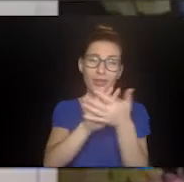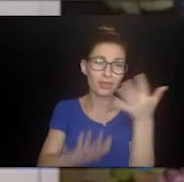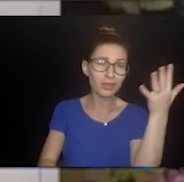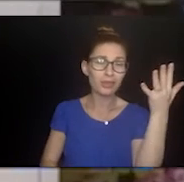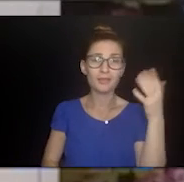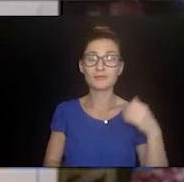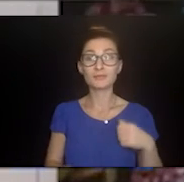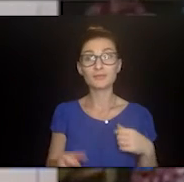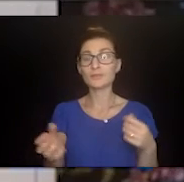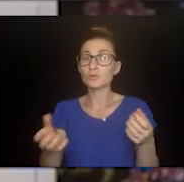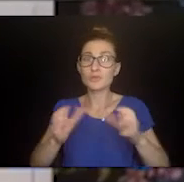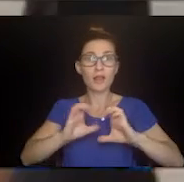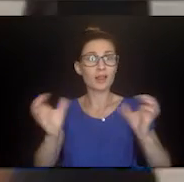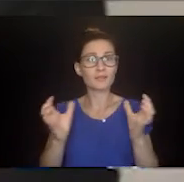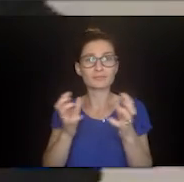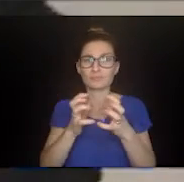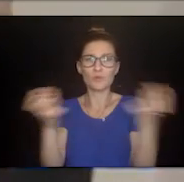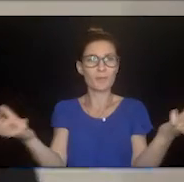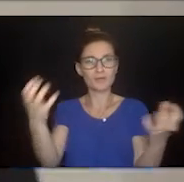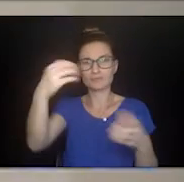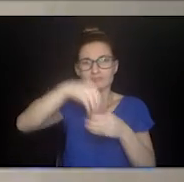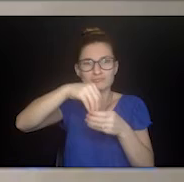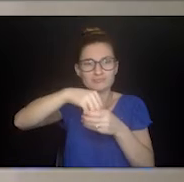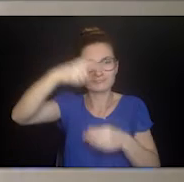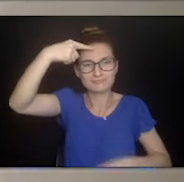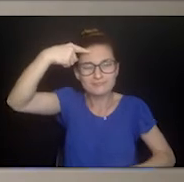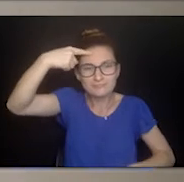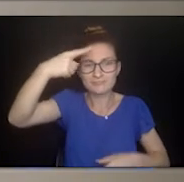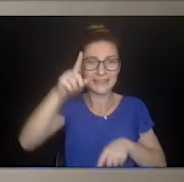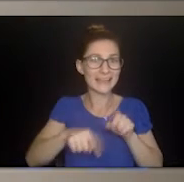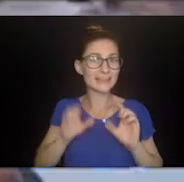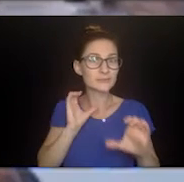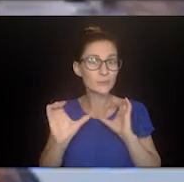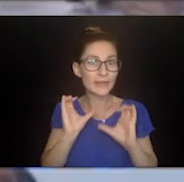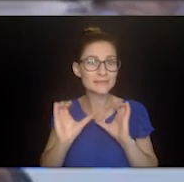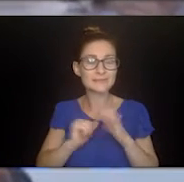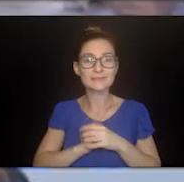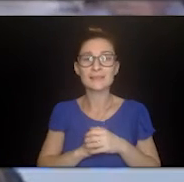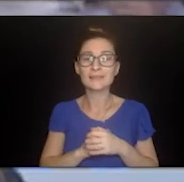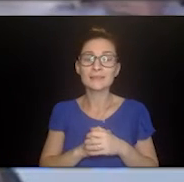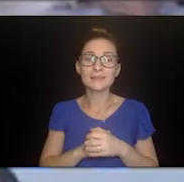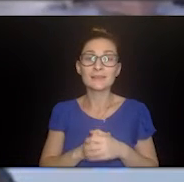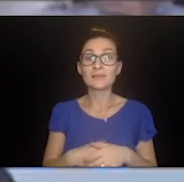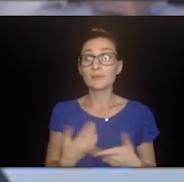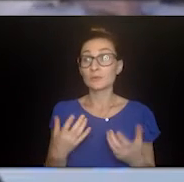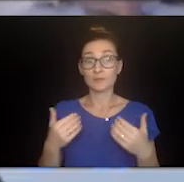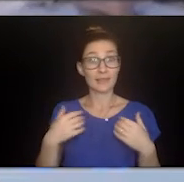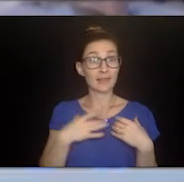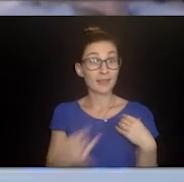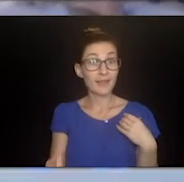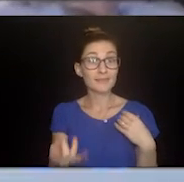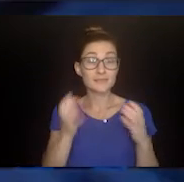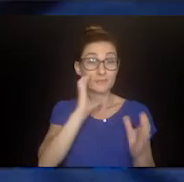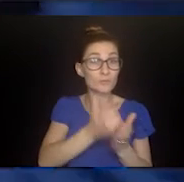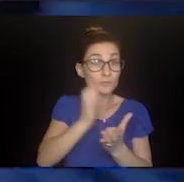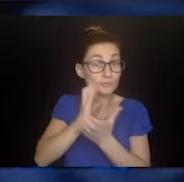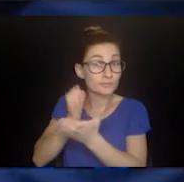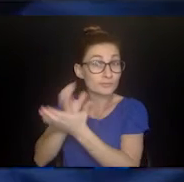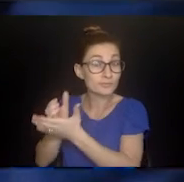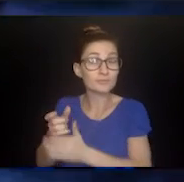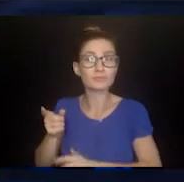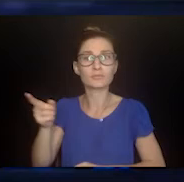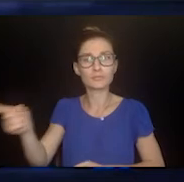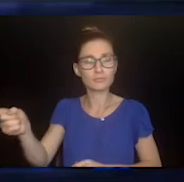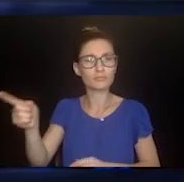within him that he can't express. Because Thomas really likes photographs of people, really things that are meaningful, he